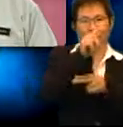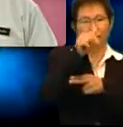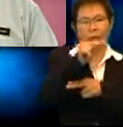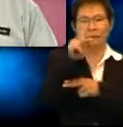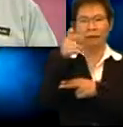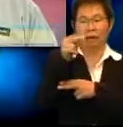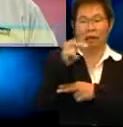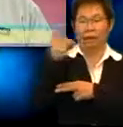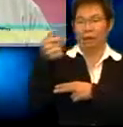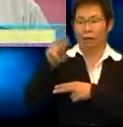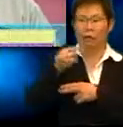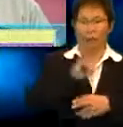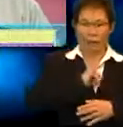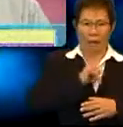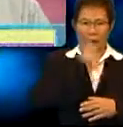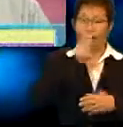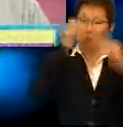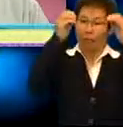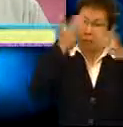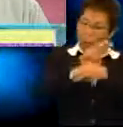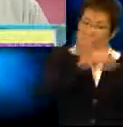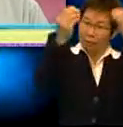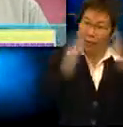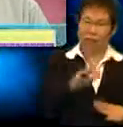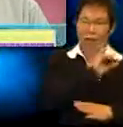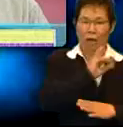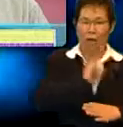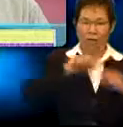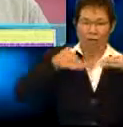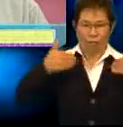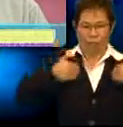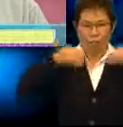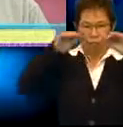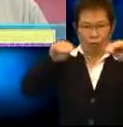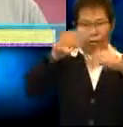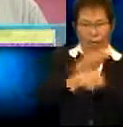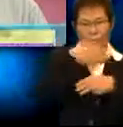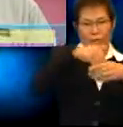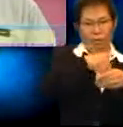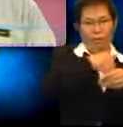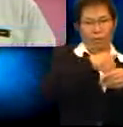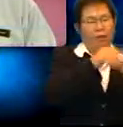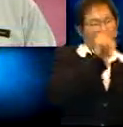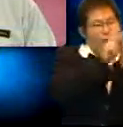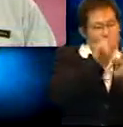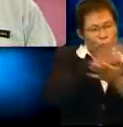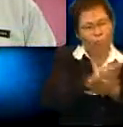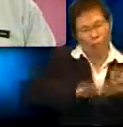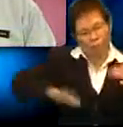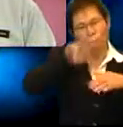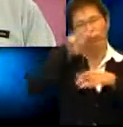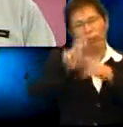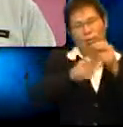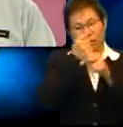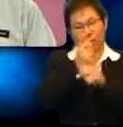My name is Tingkatan. I am a mathematics teacher. I have taught mathematics in rural school for